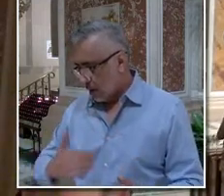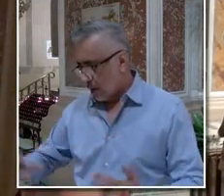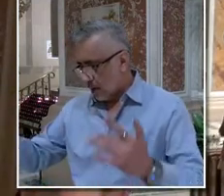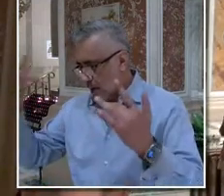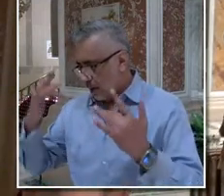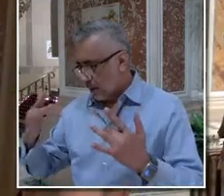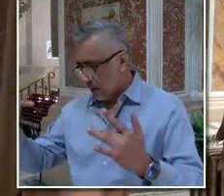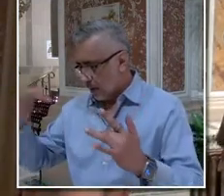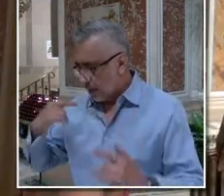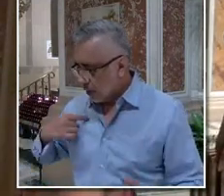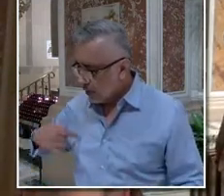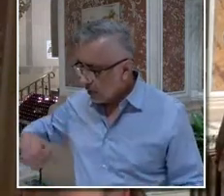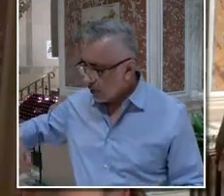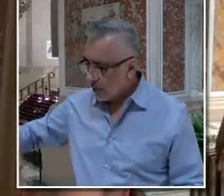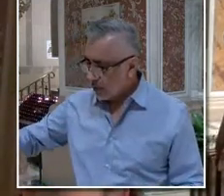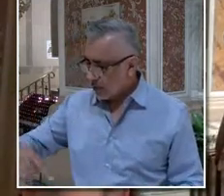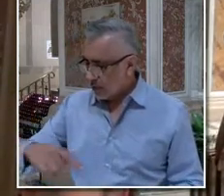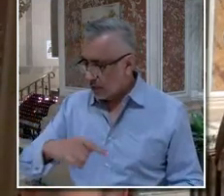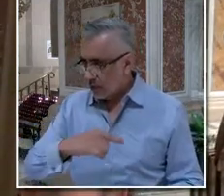Kyrie